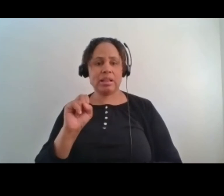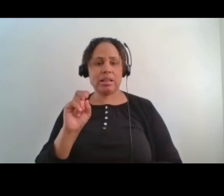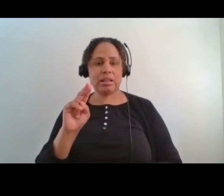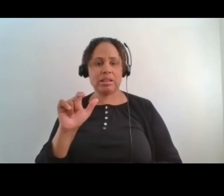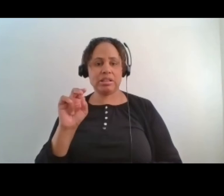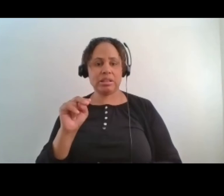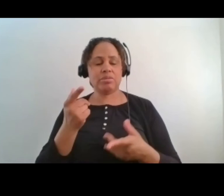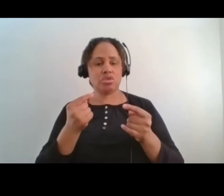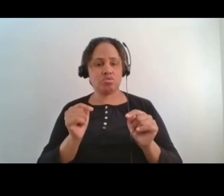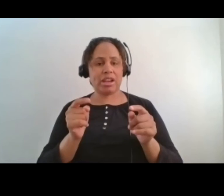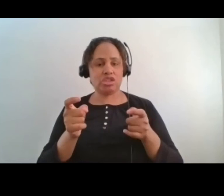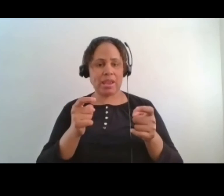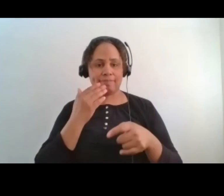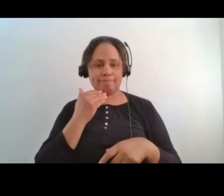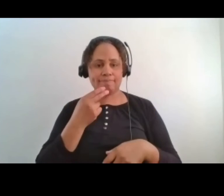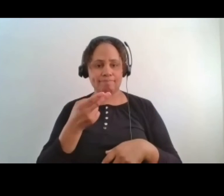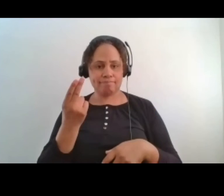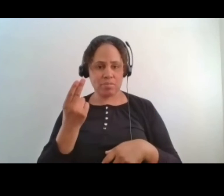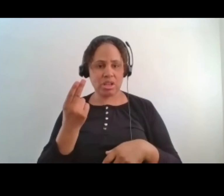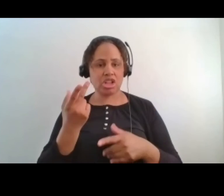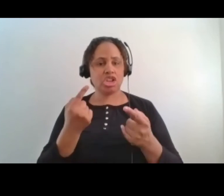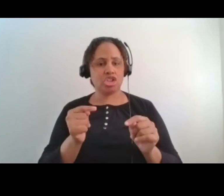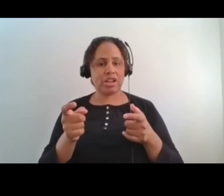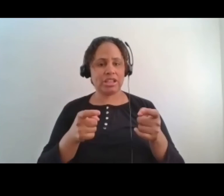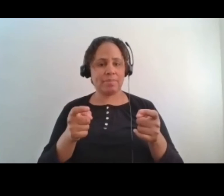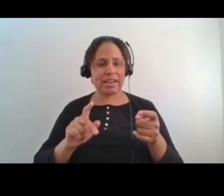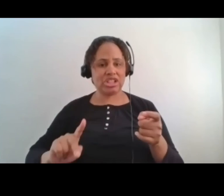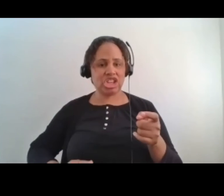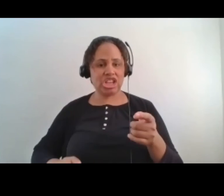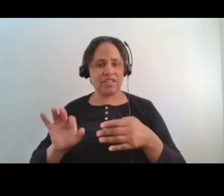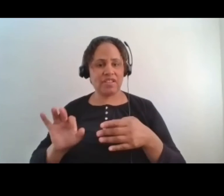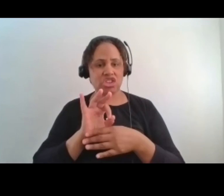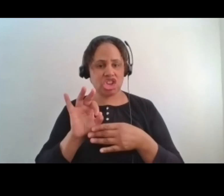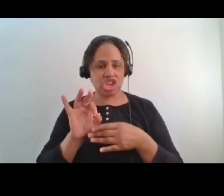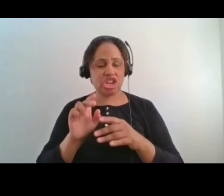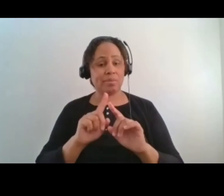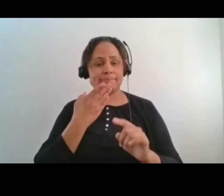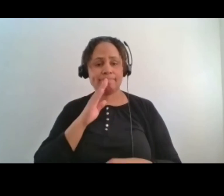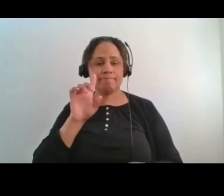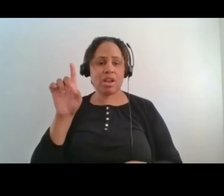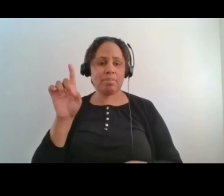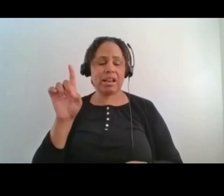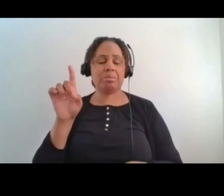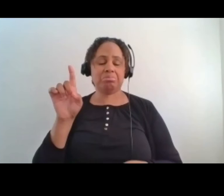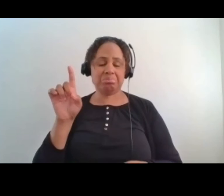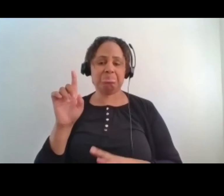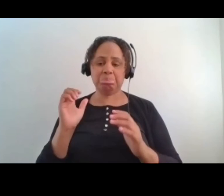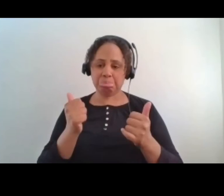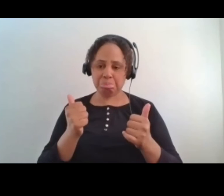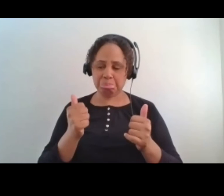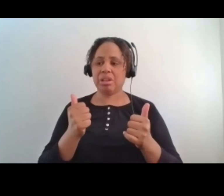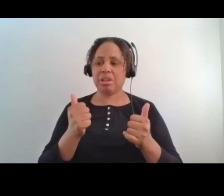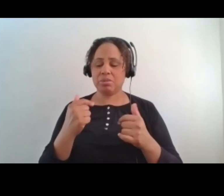diabetes, trying to manage the kidney functions, but alhamdulillah, it has been well. And without